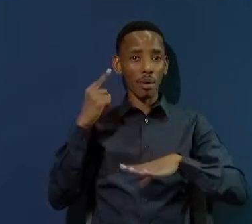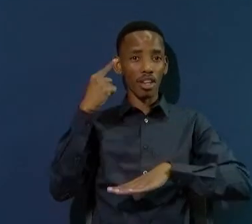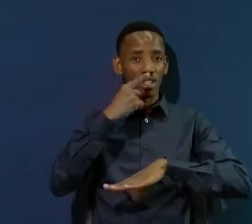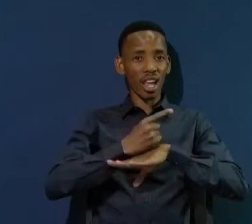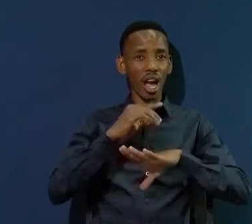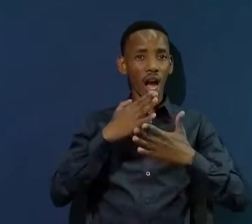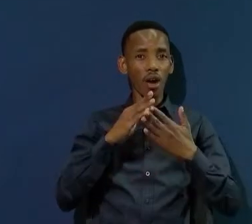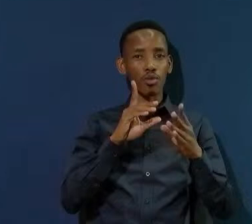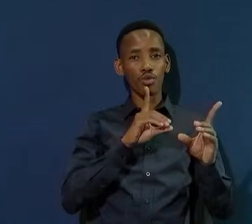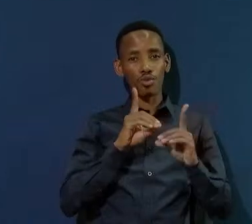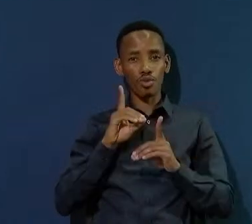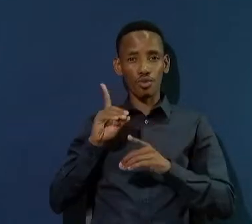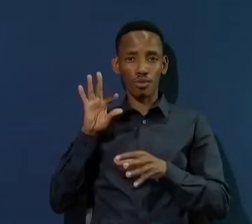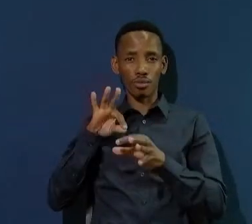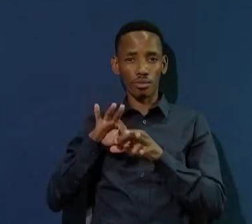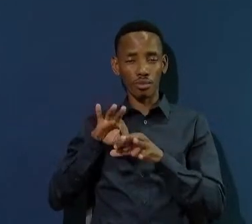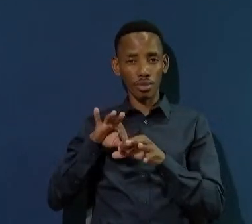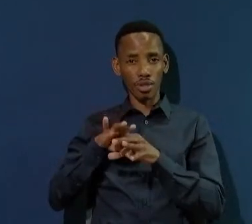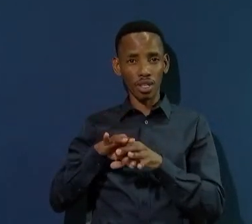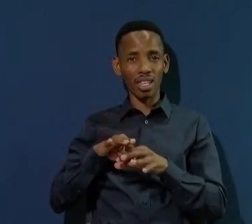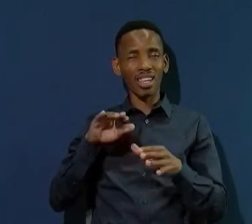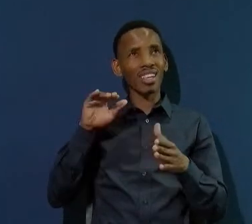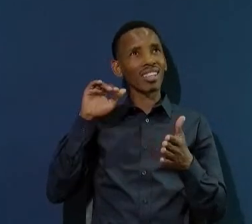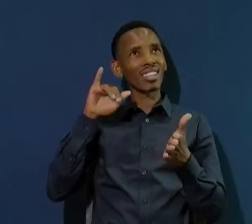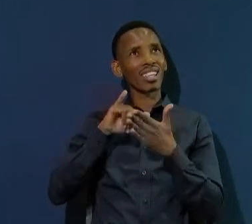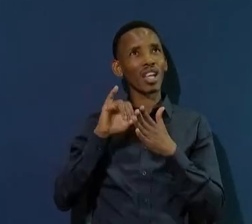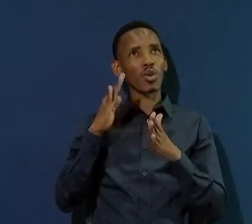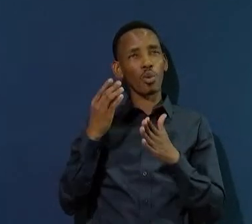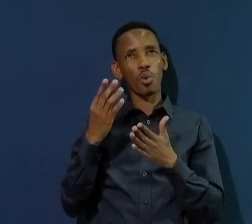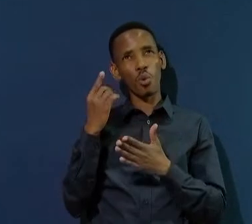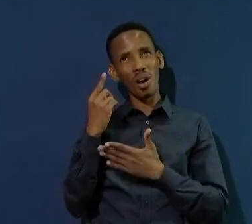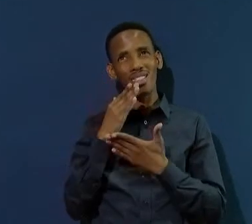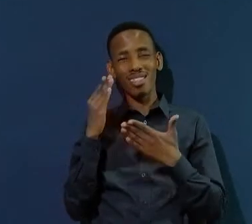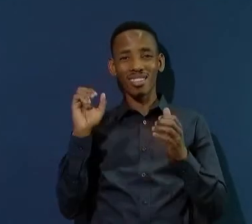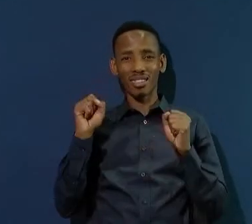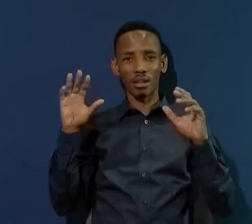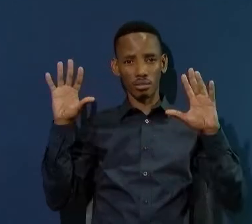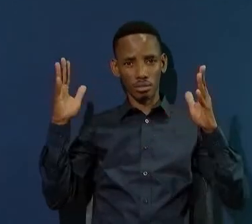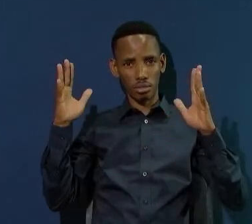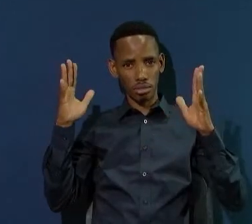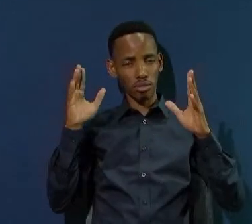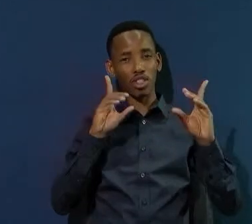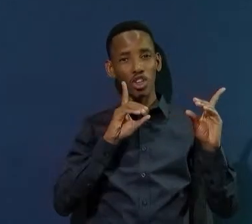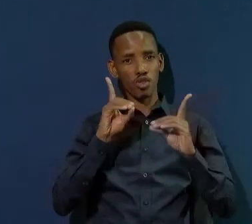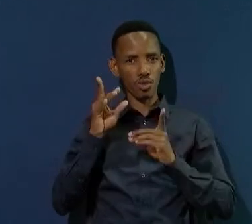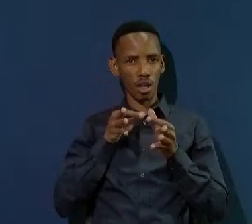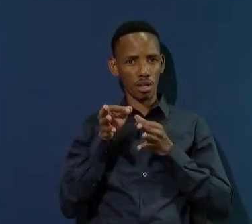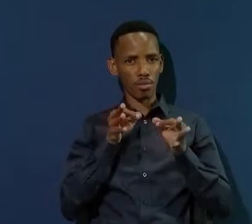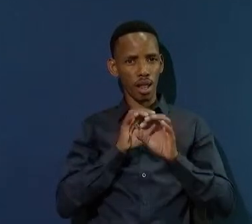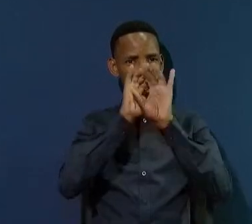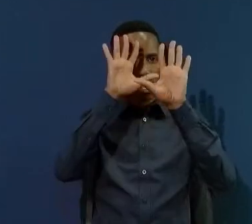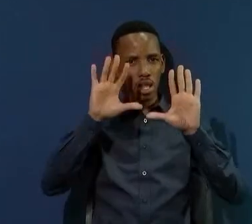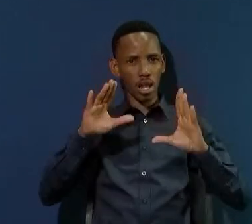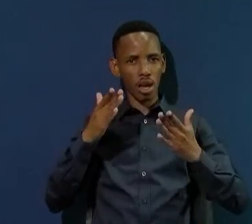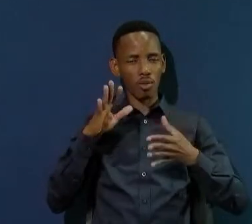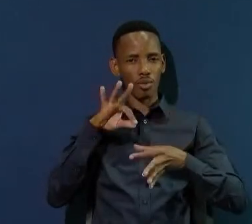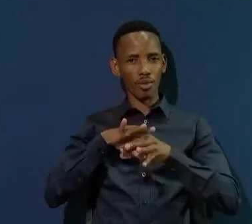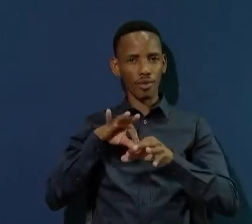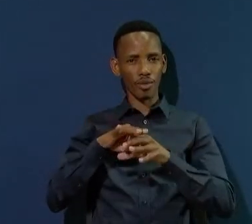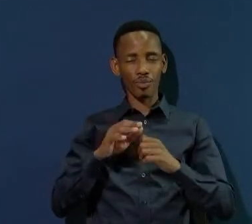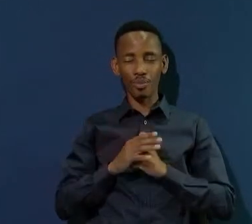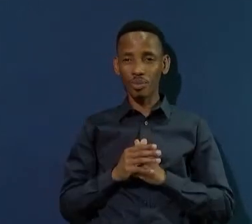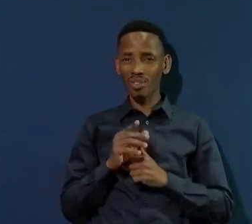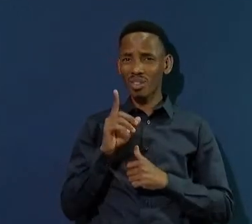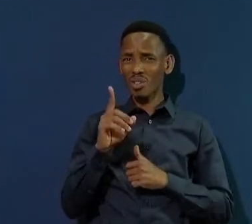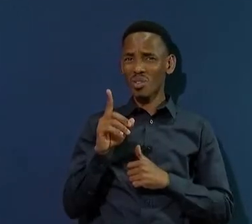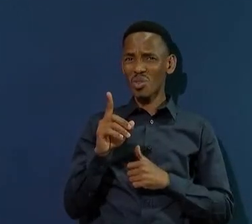this, you may not do this. So that's the one thing I can give credit where it's due. They've done a pretty good job at disseminating that information. Is there anything that